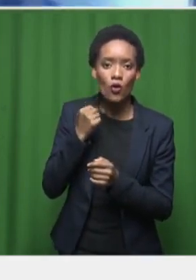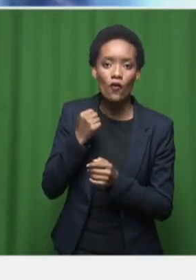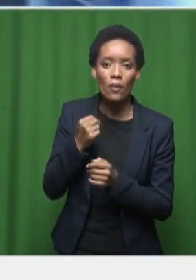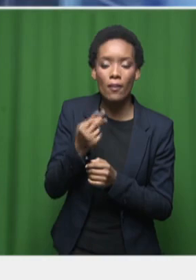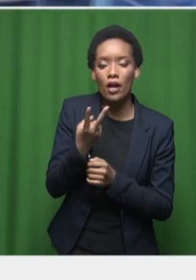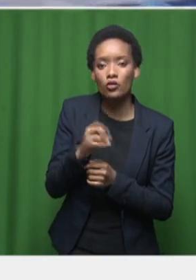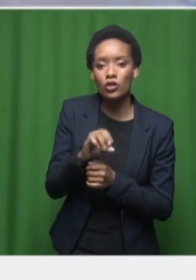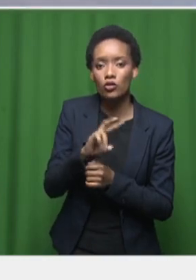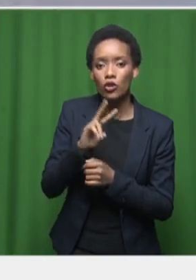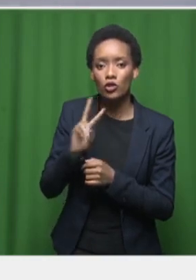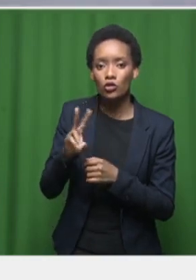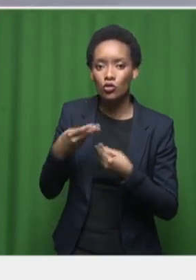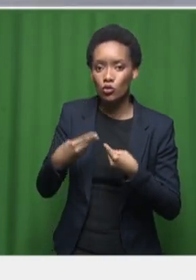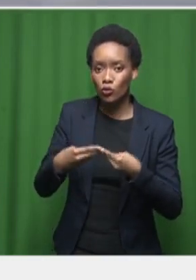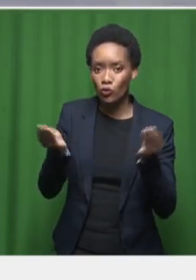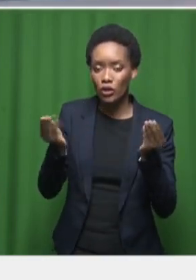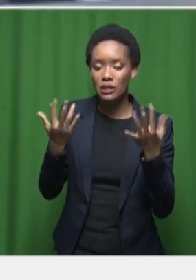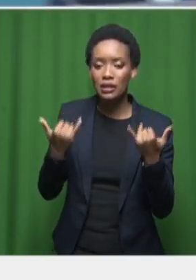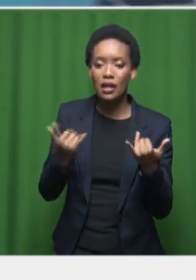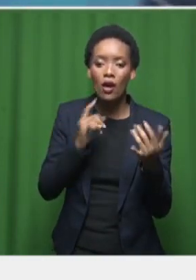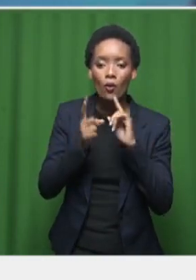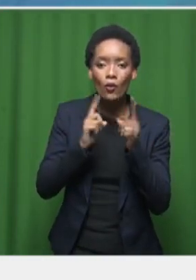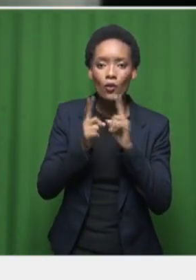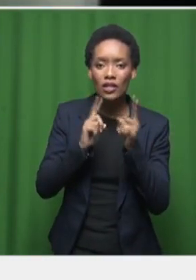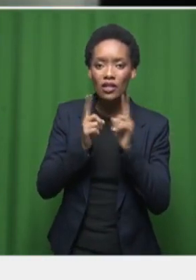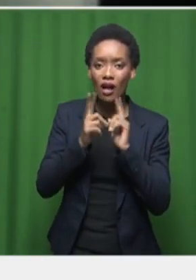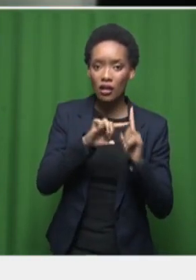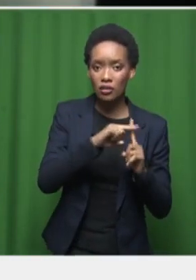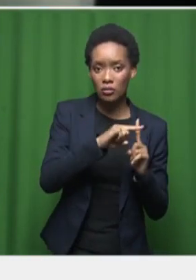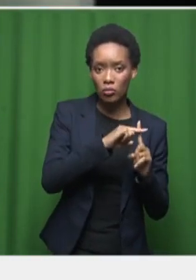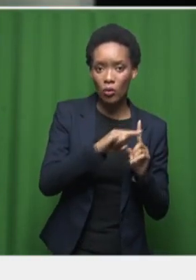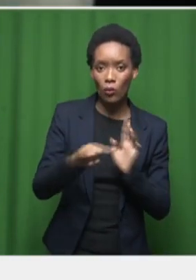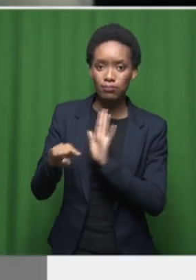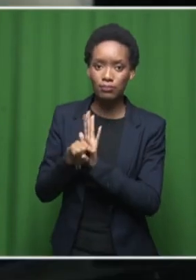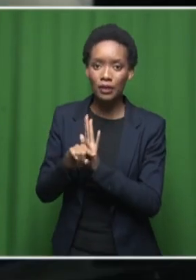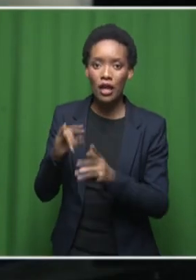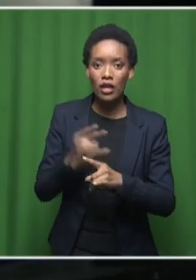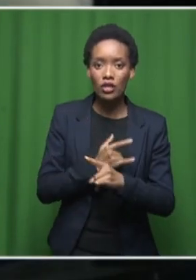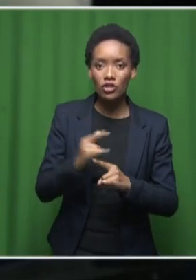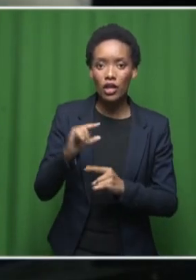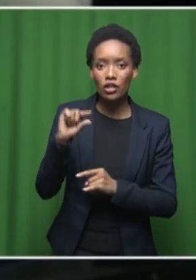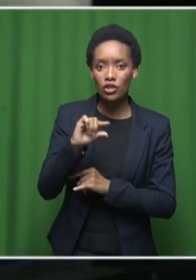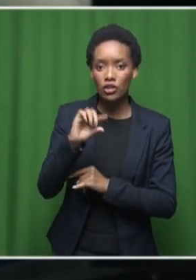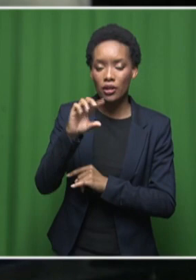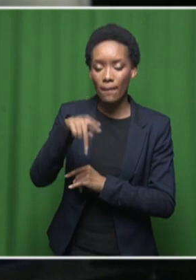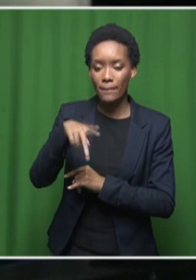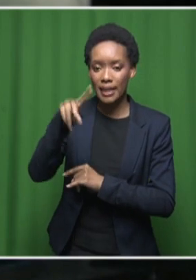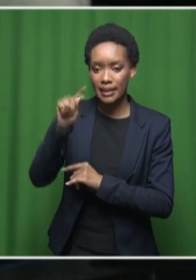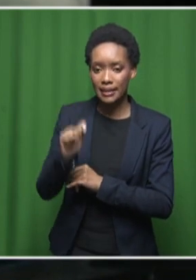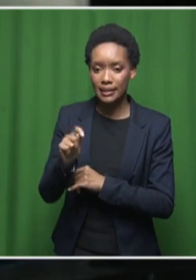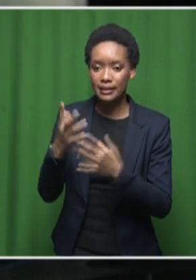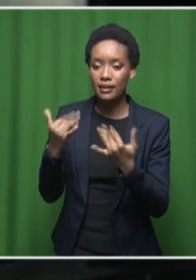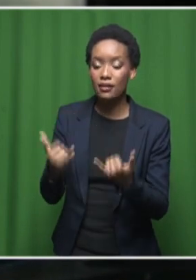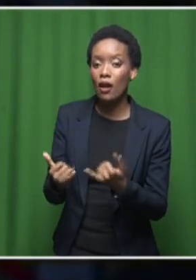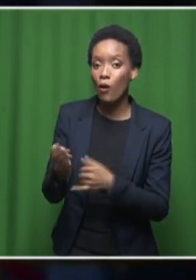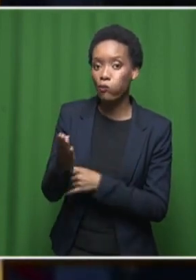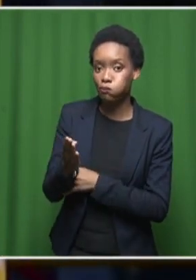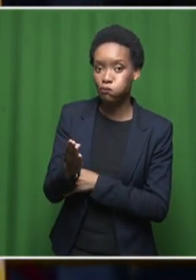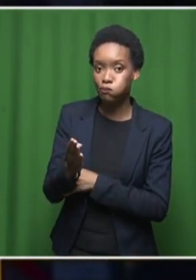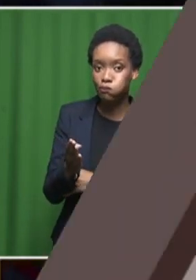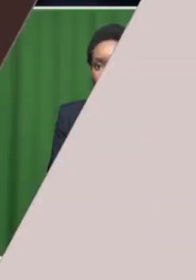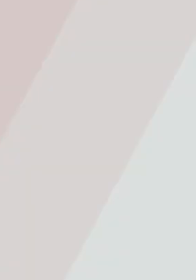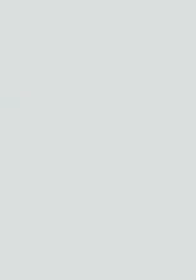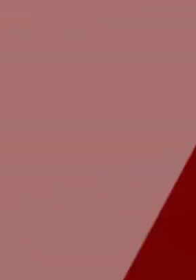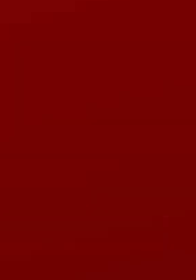discuss some of these and, of course, the pros and cons of ChatGPT. And joining us for the conversation is